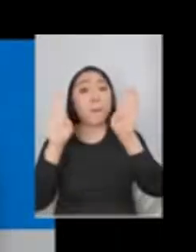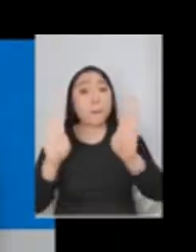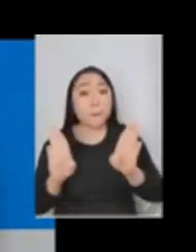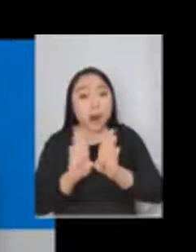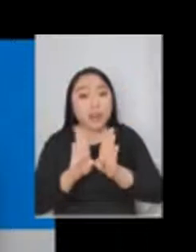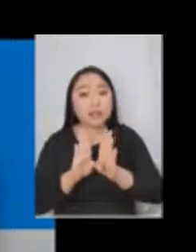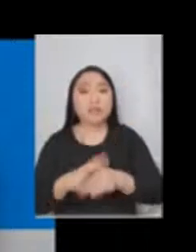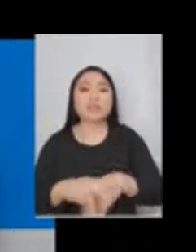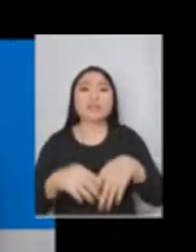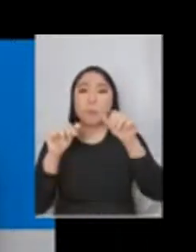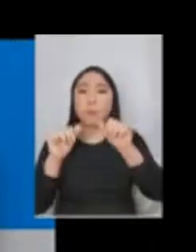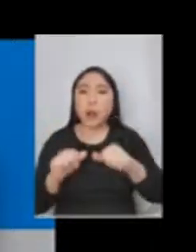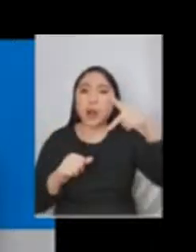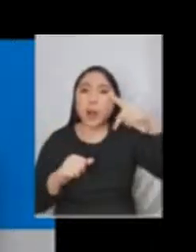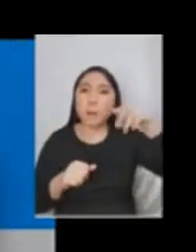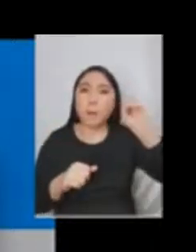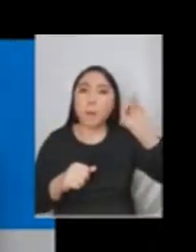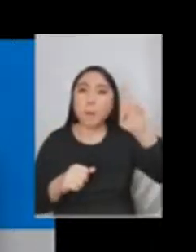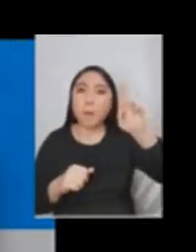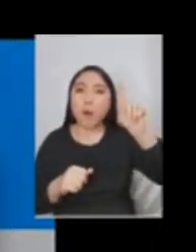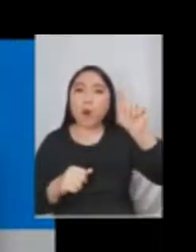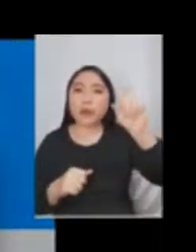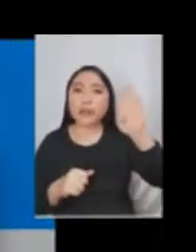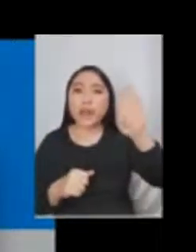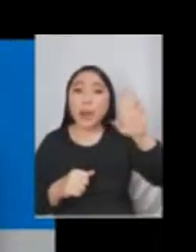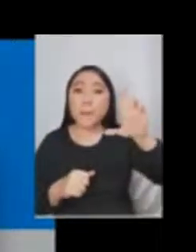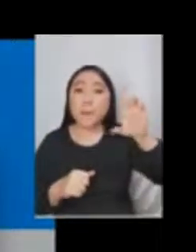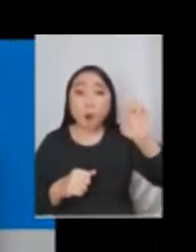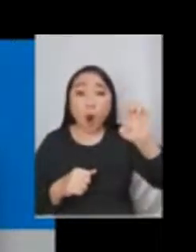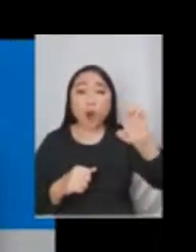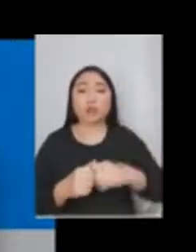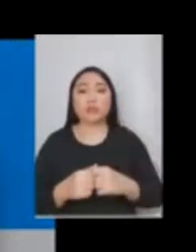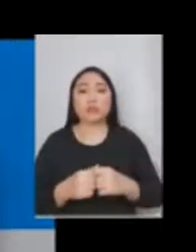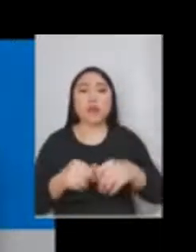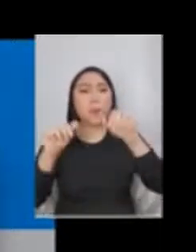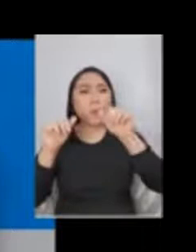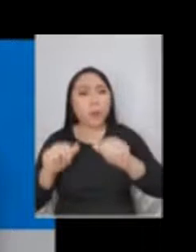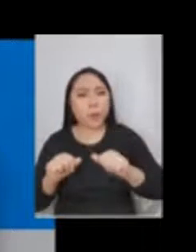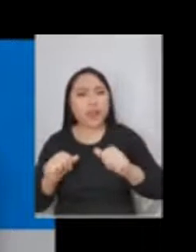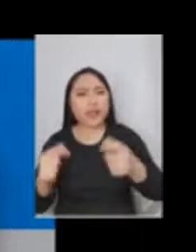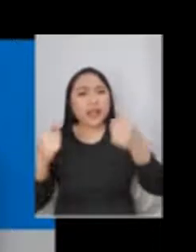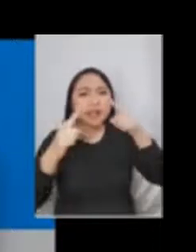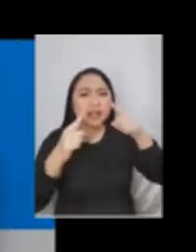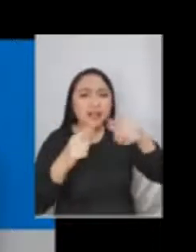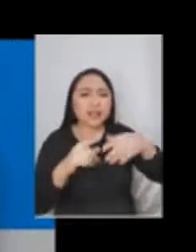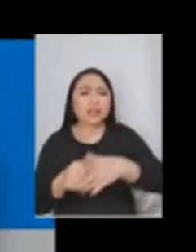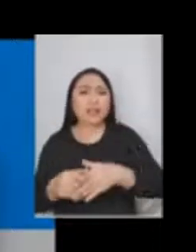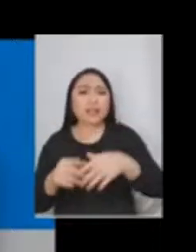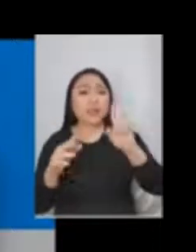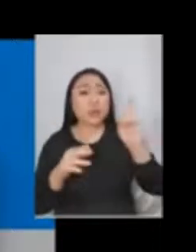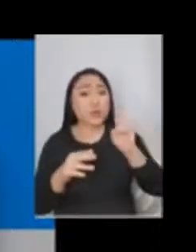siya. As well, siya po ay multiple users na. Unlike our